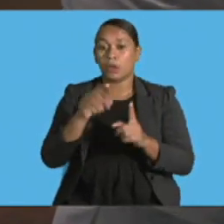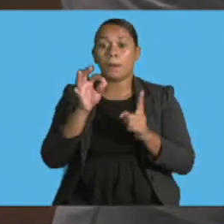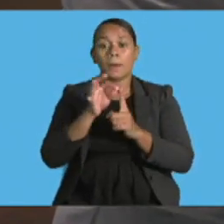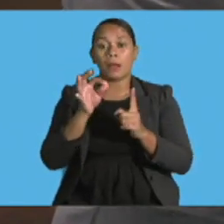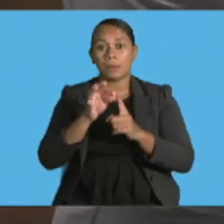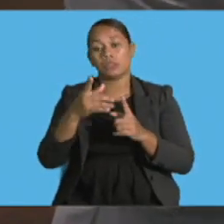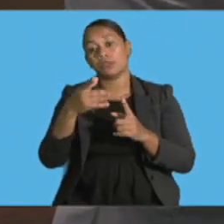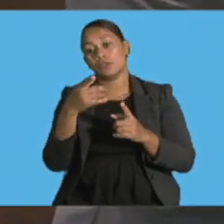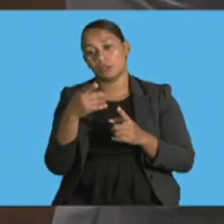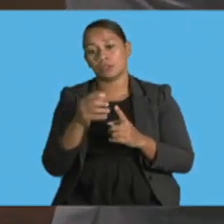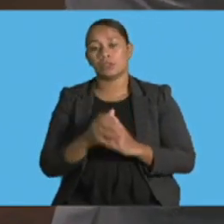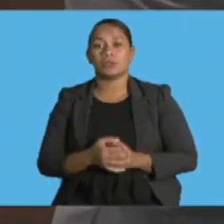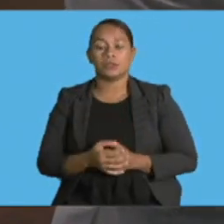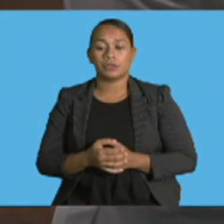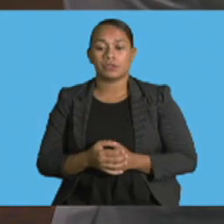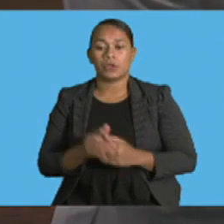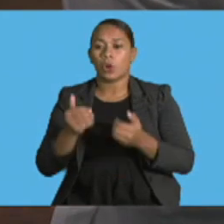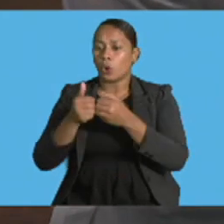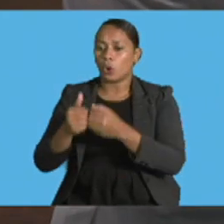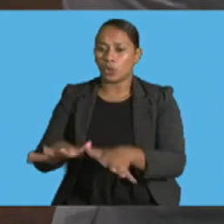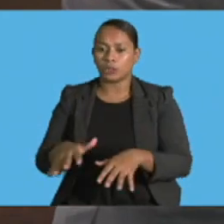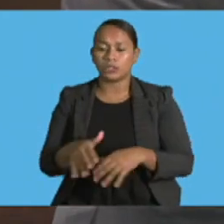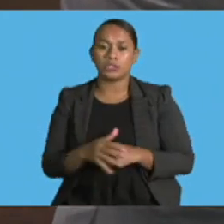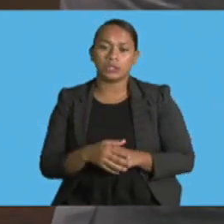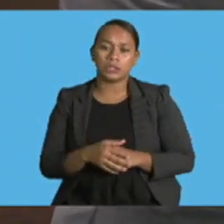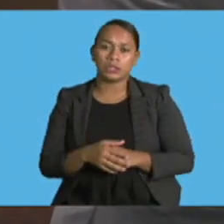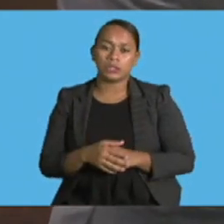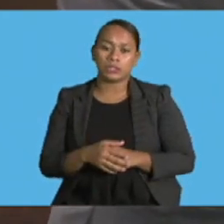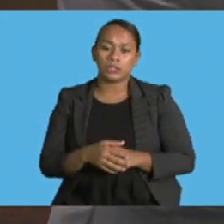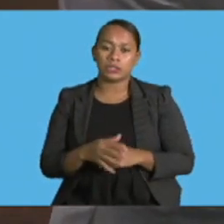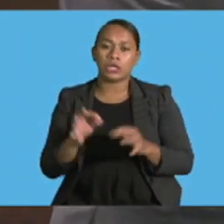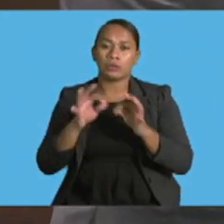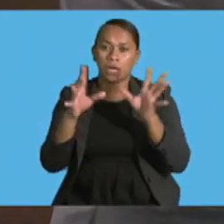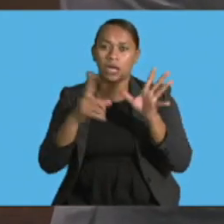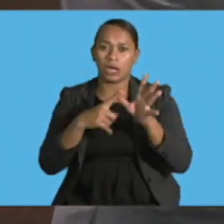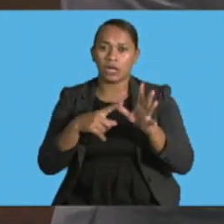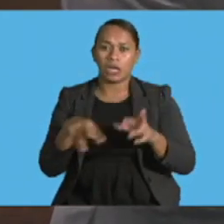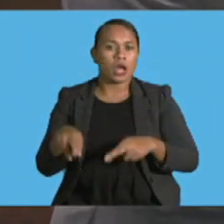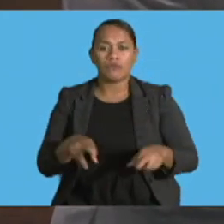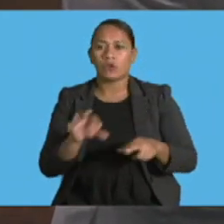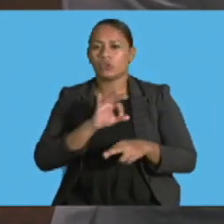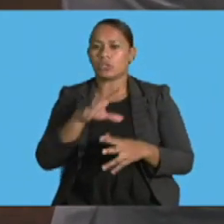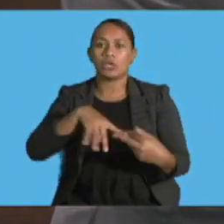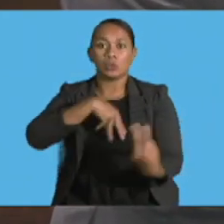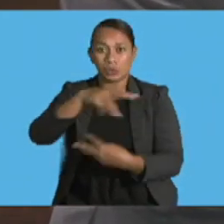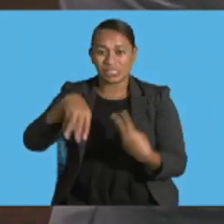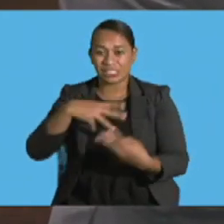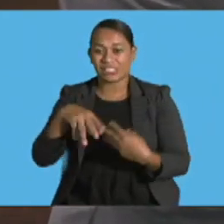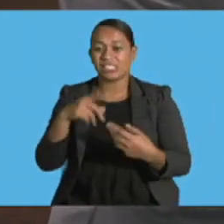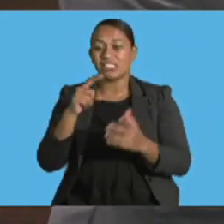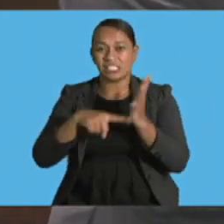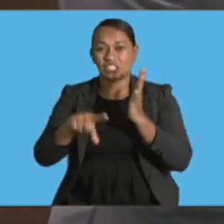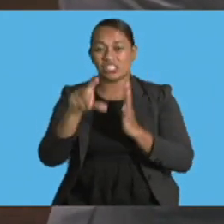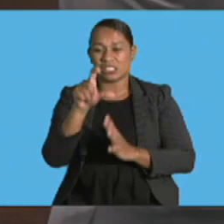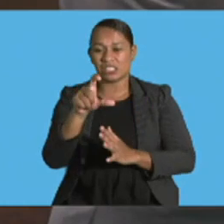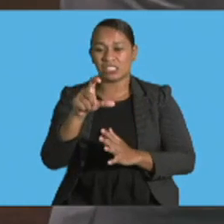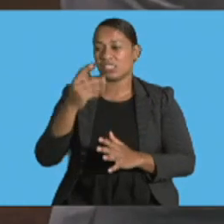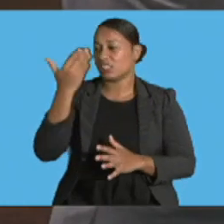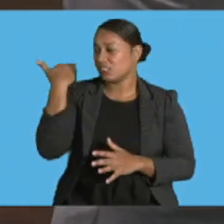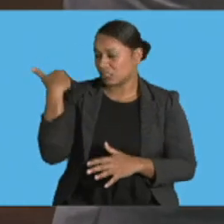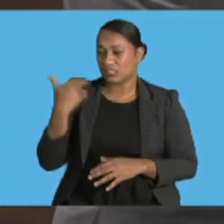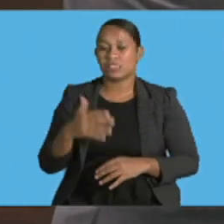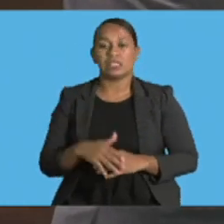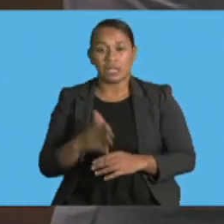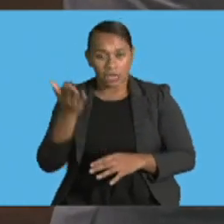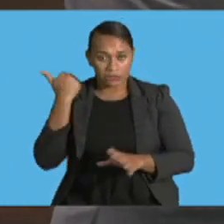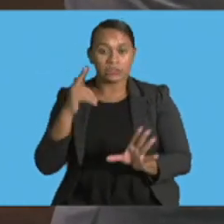and loss of the rail bridge across the Mba River caused by TC Joshi and Kenny last year. Under this